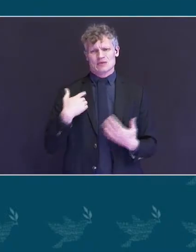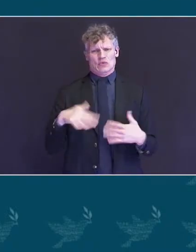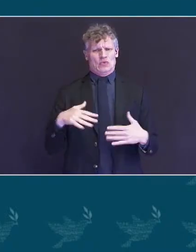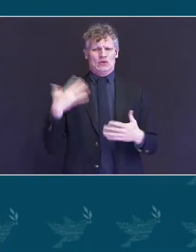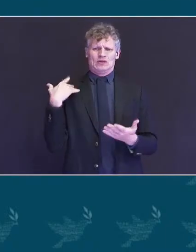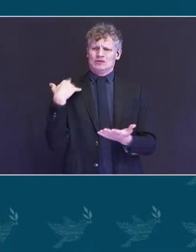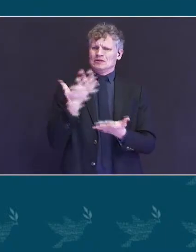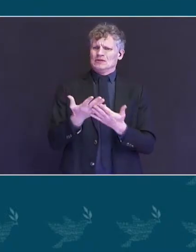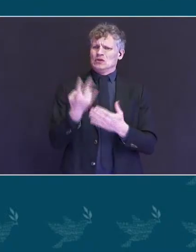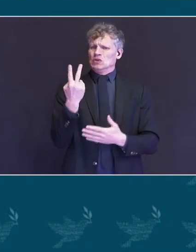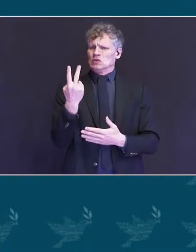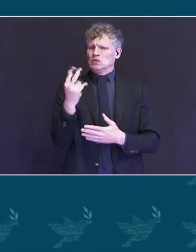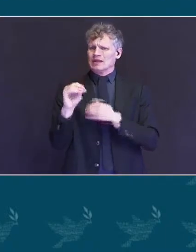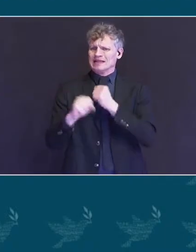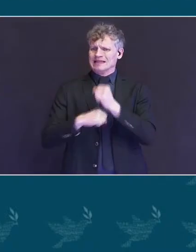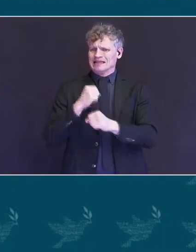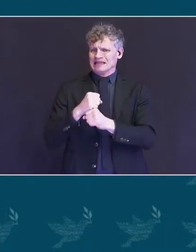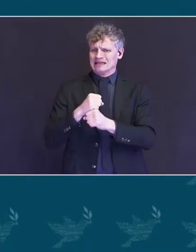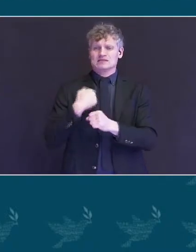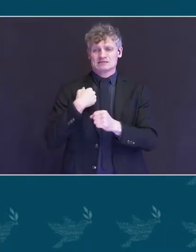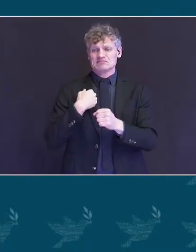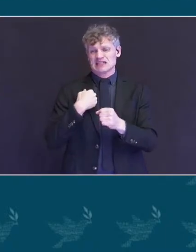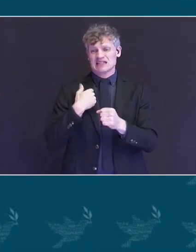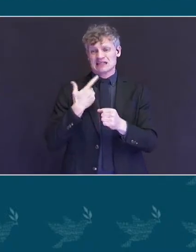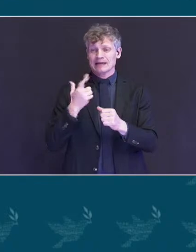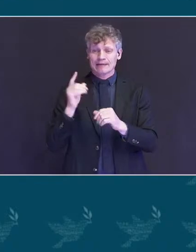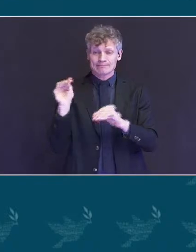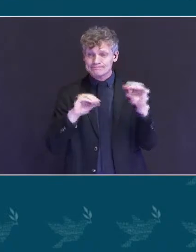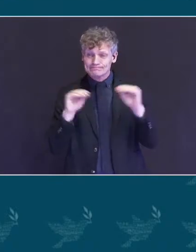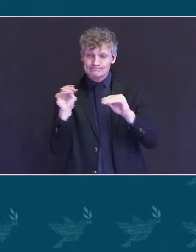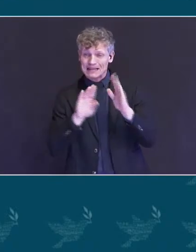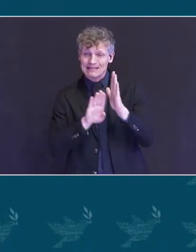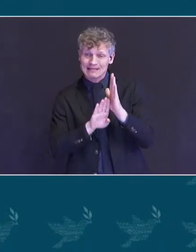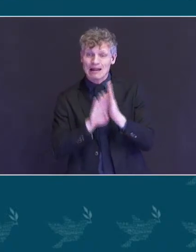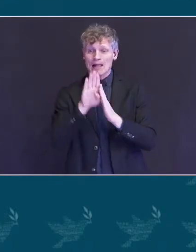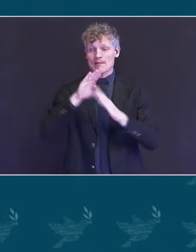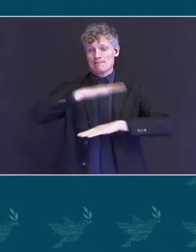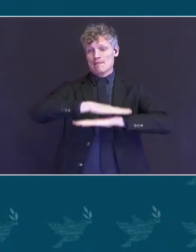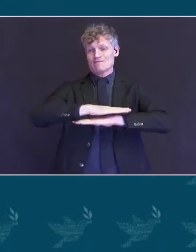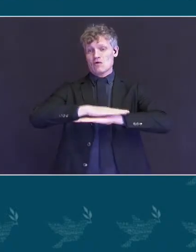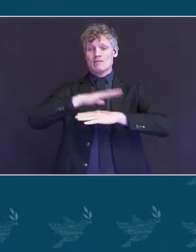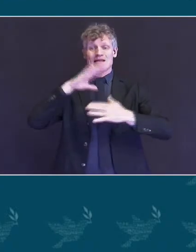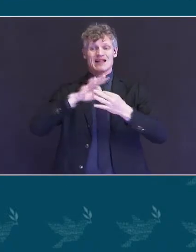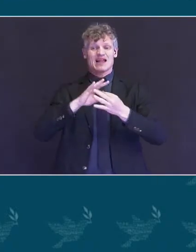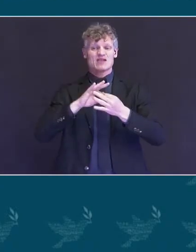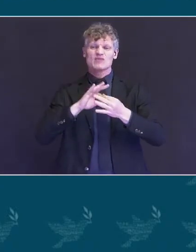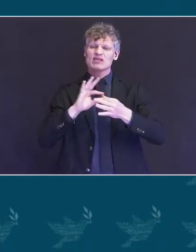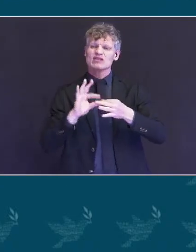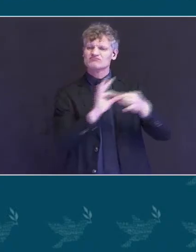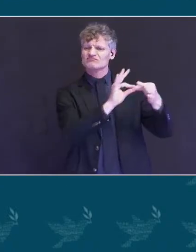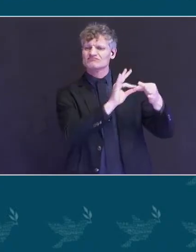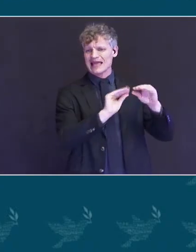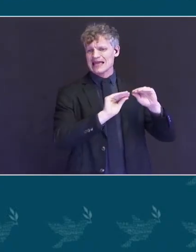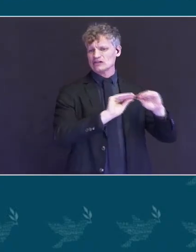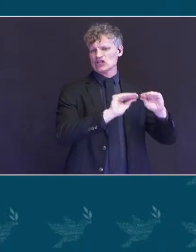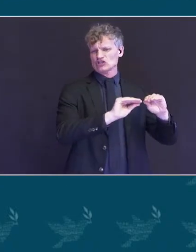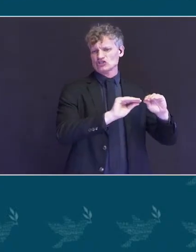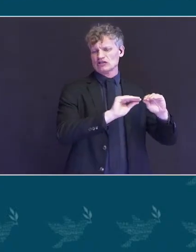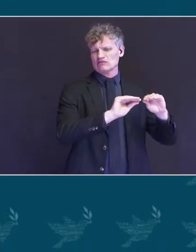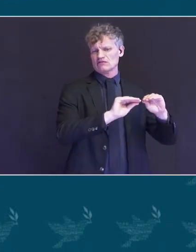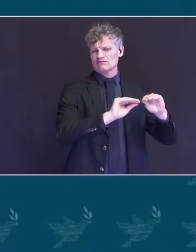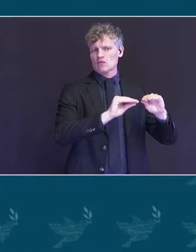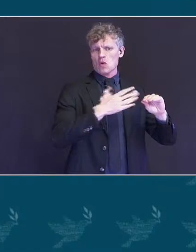in developing platforms, primarily in the education sector, to provide access